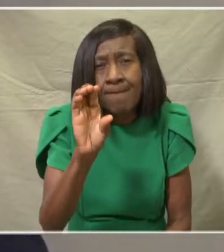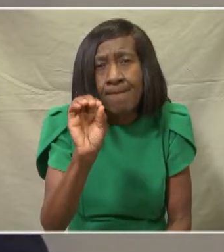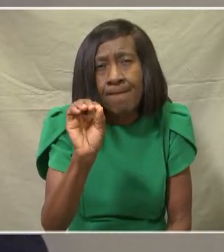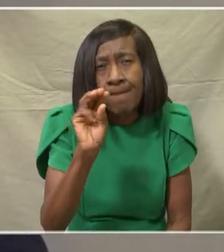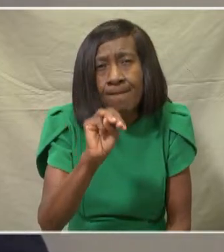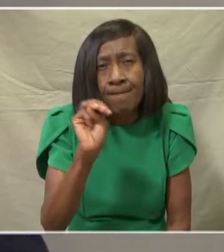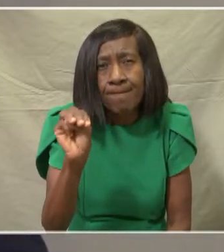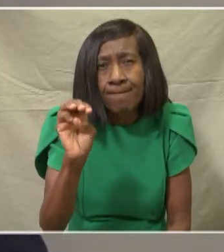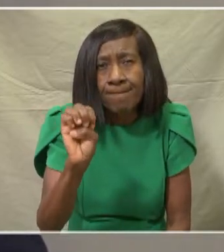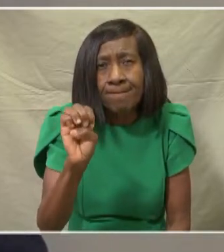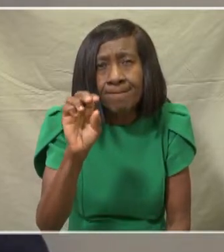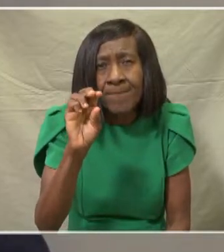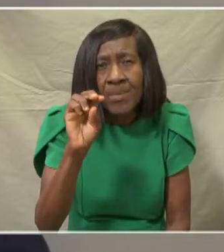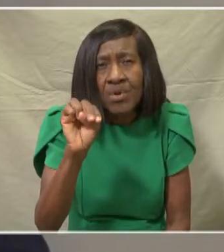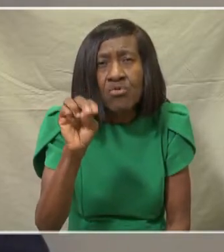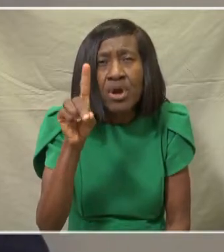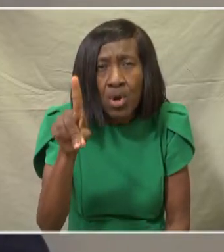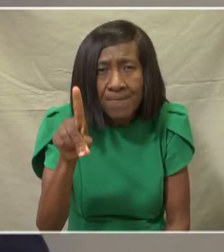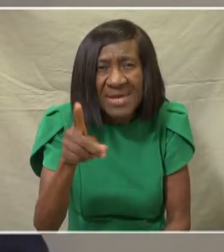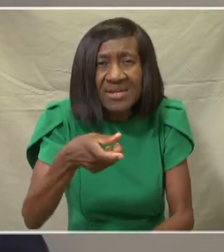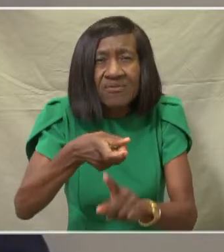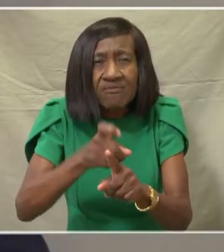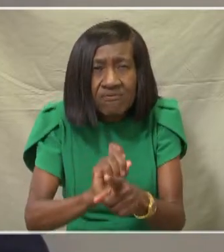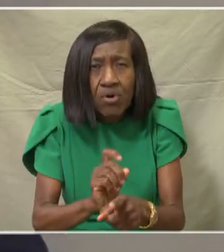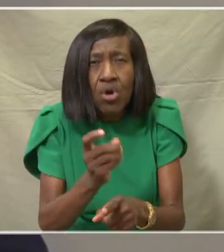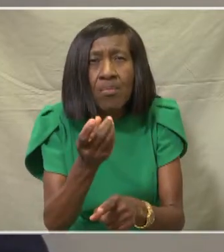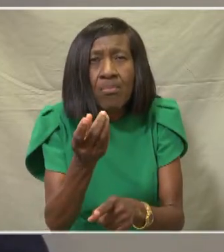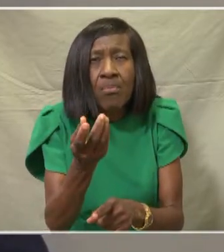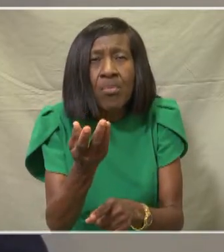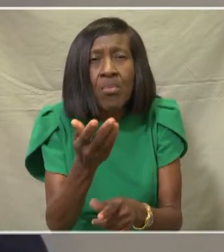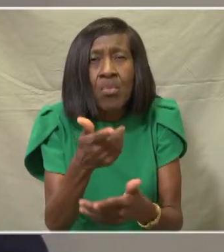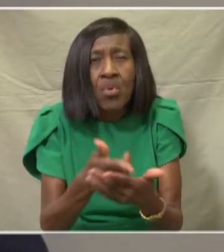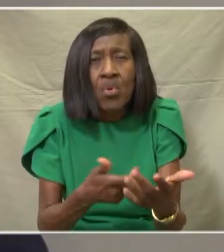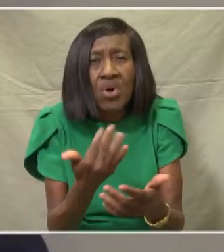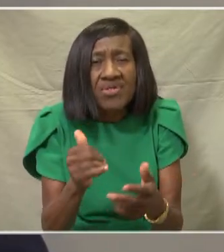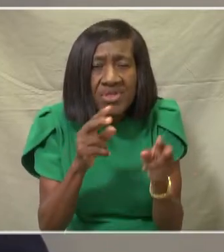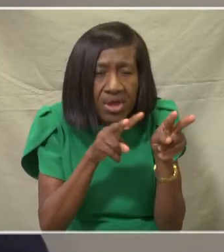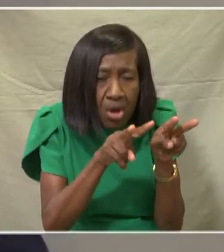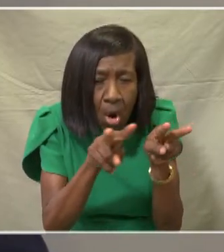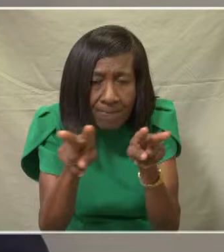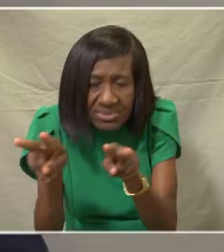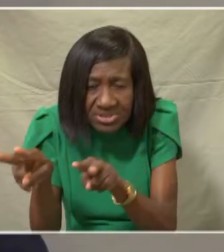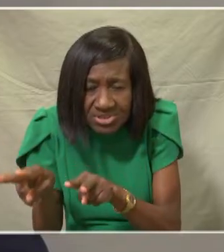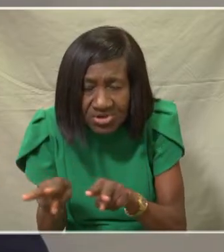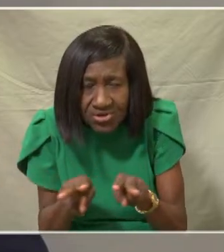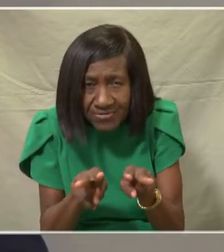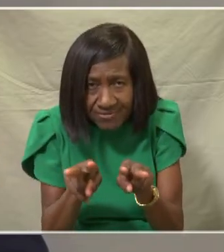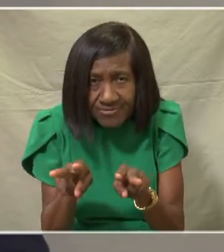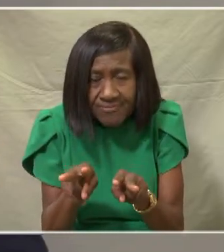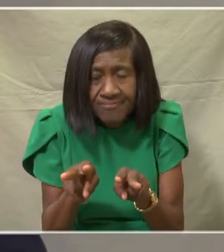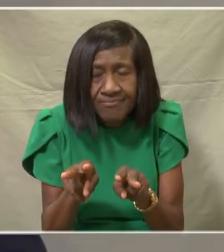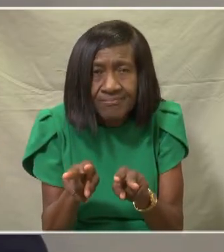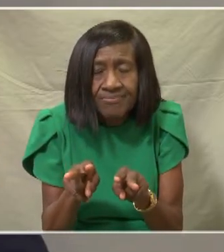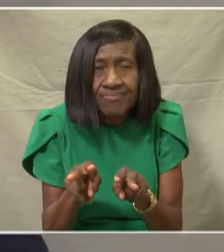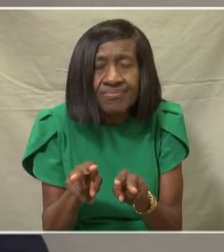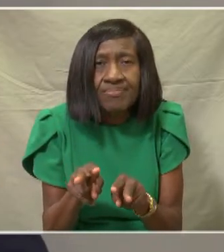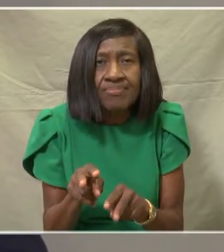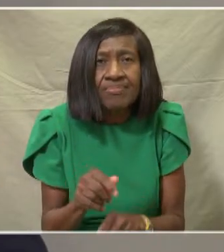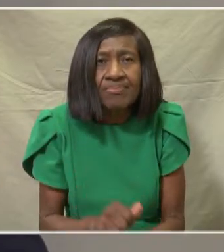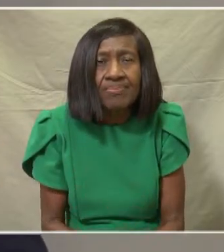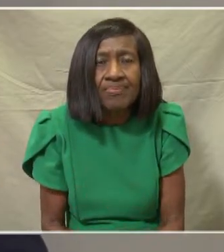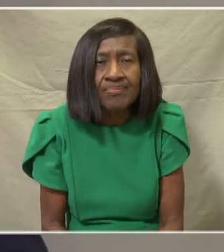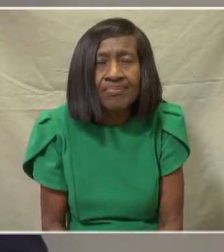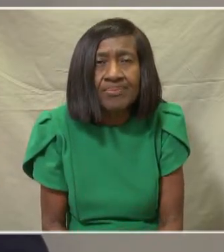performed observation with a well thought through process that has got some validity, difficult word to